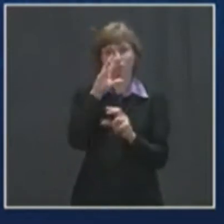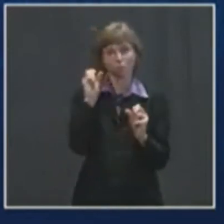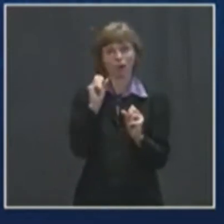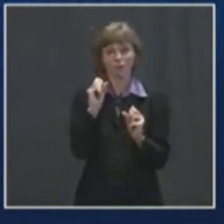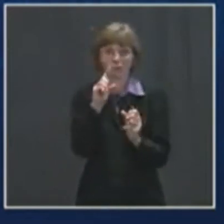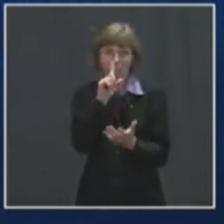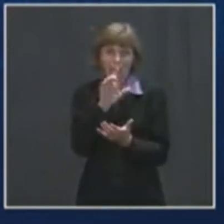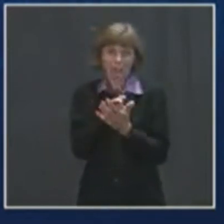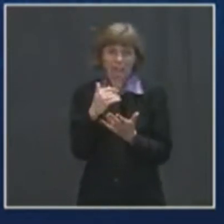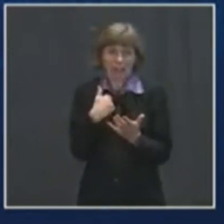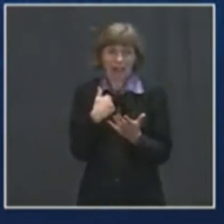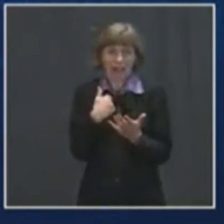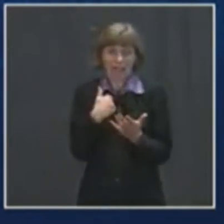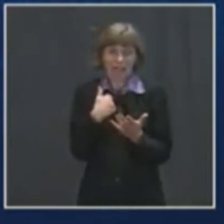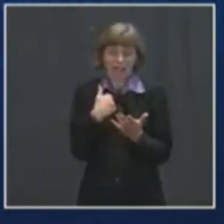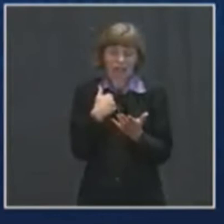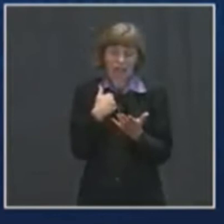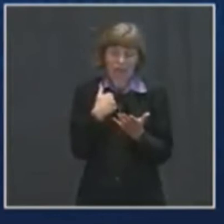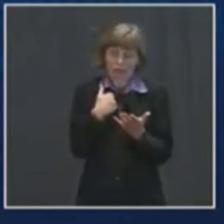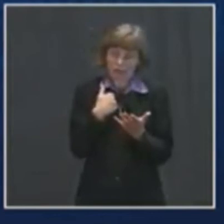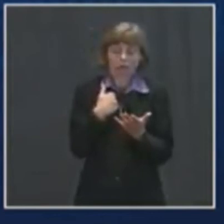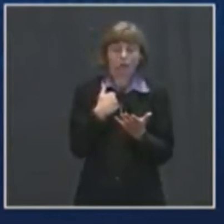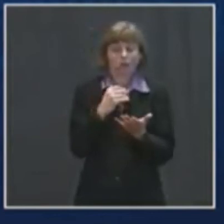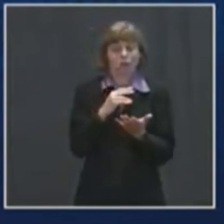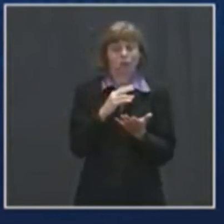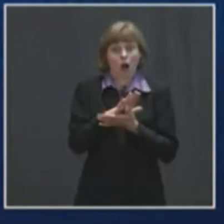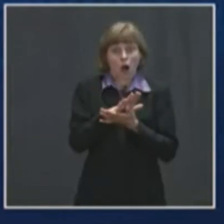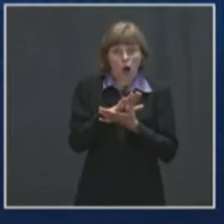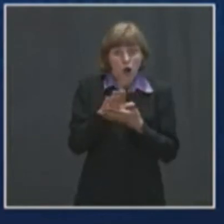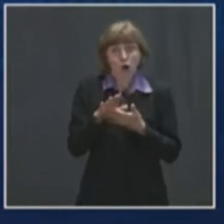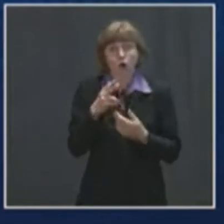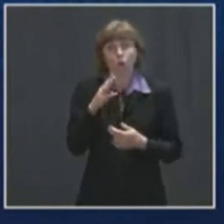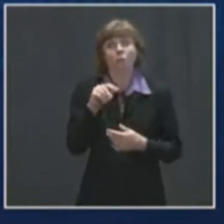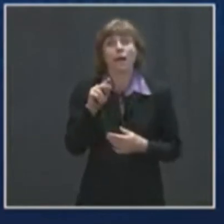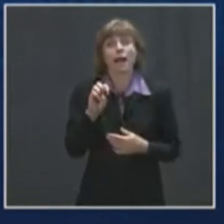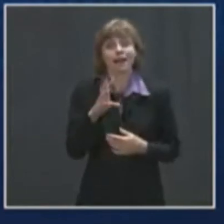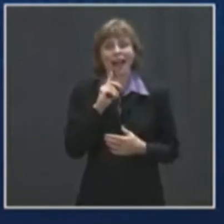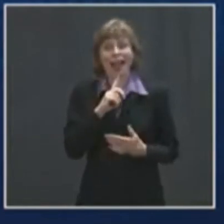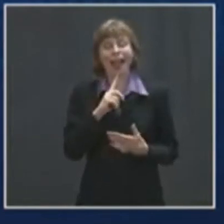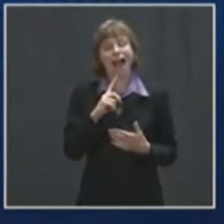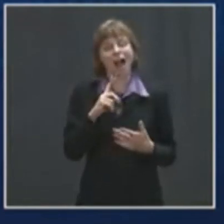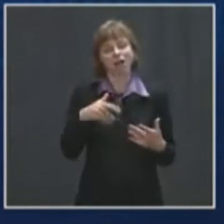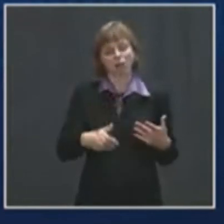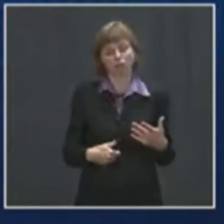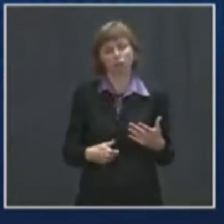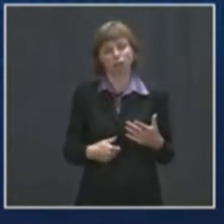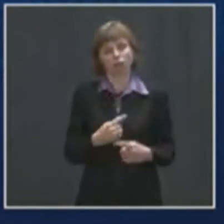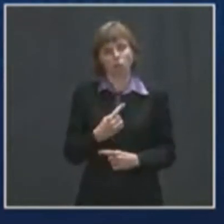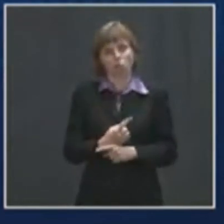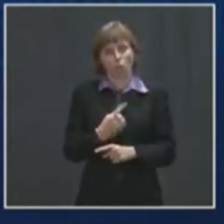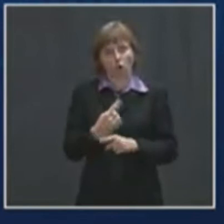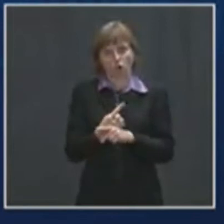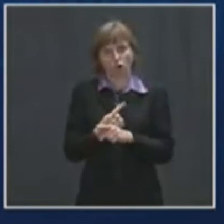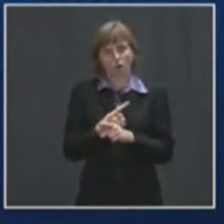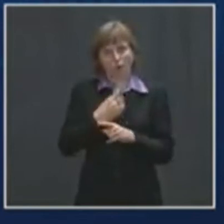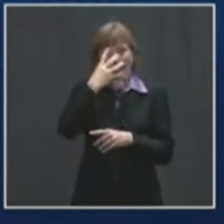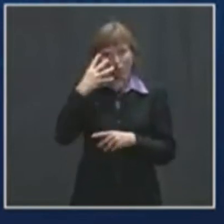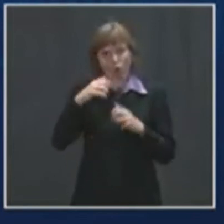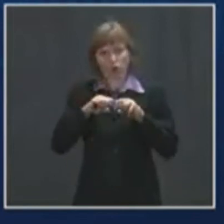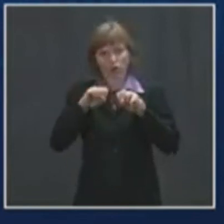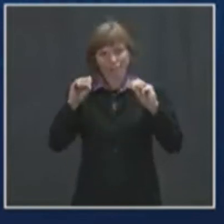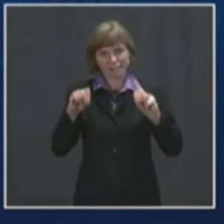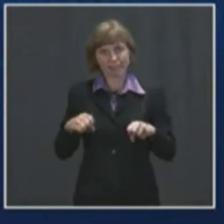and moral immigration system in place strengthens our country, strengthens our economy, and many business